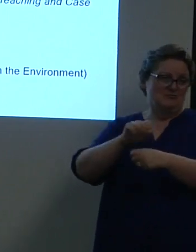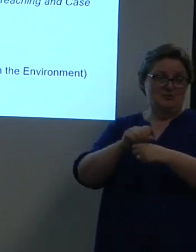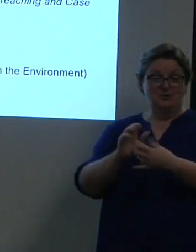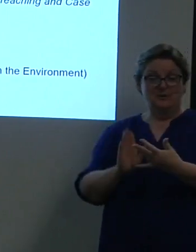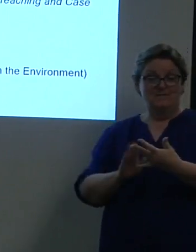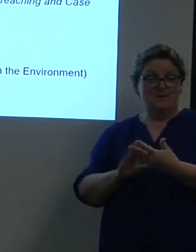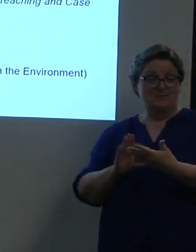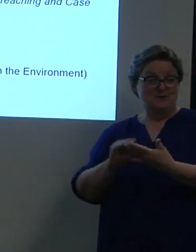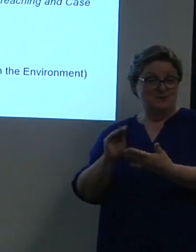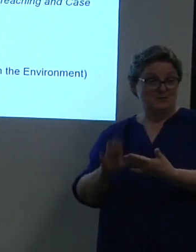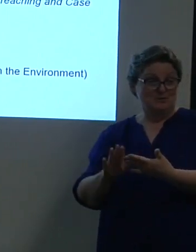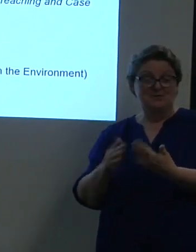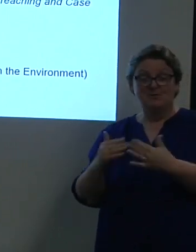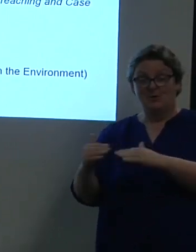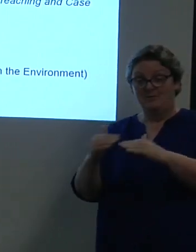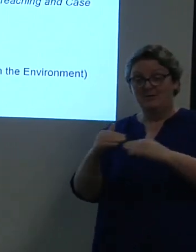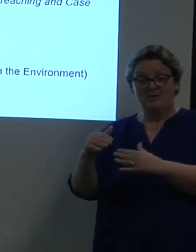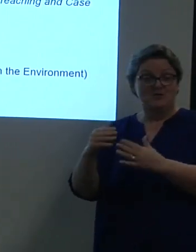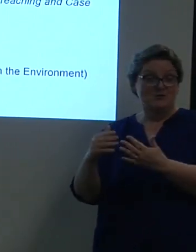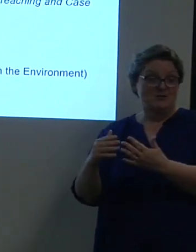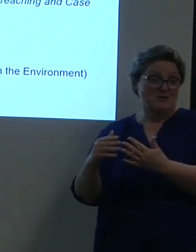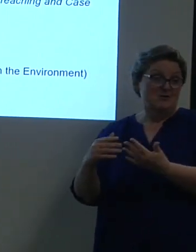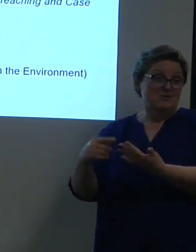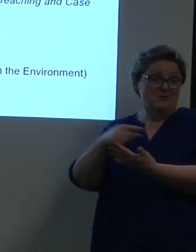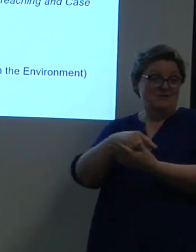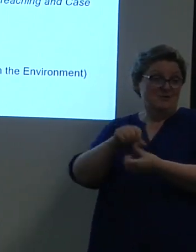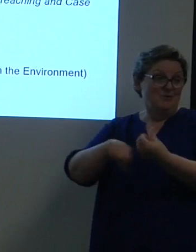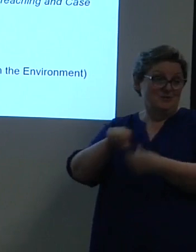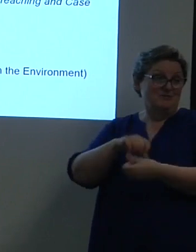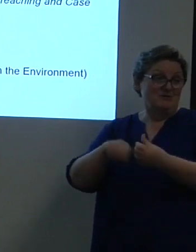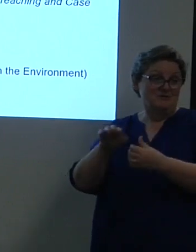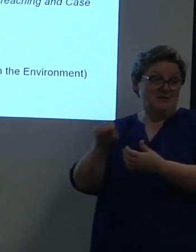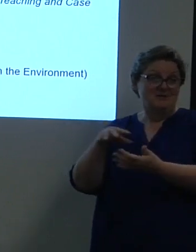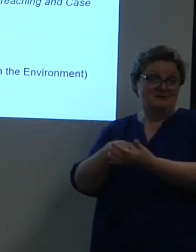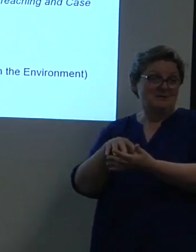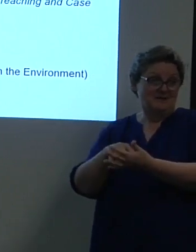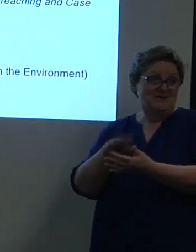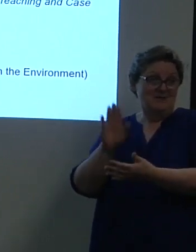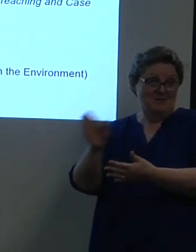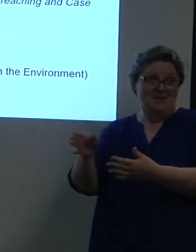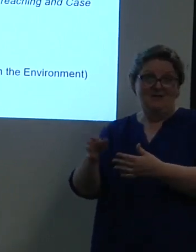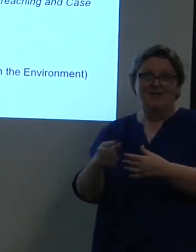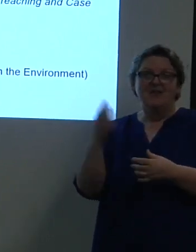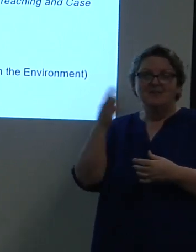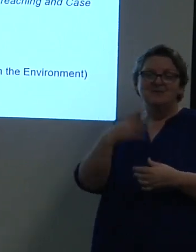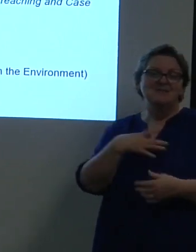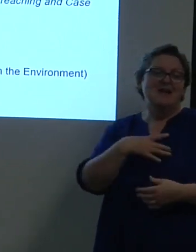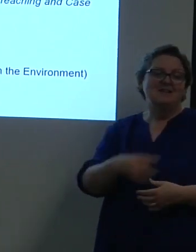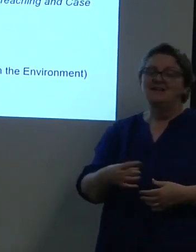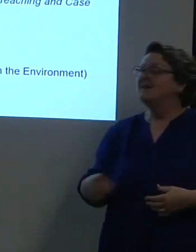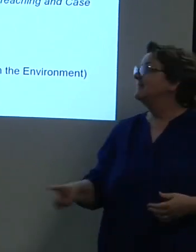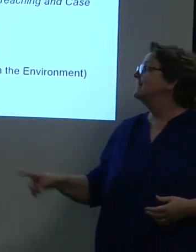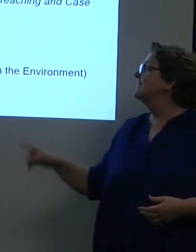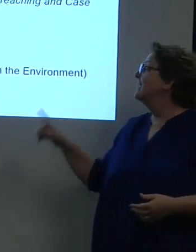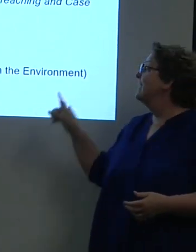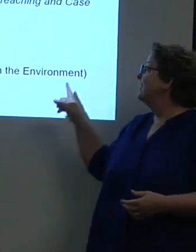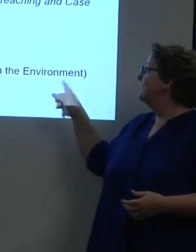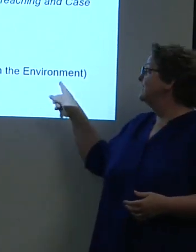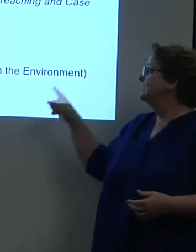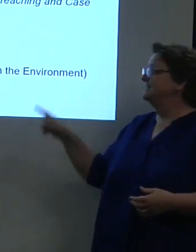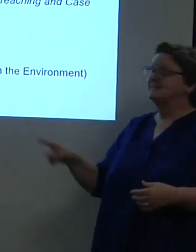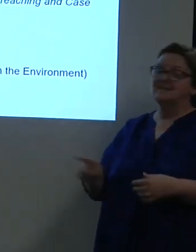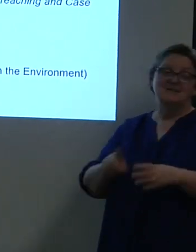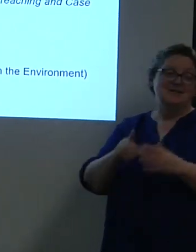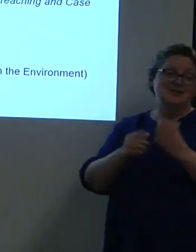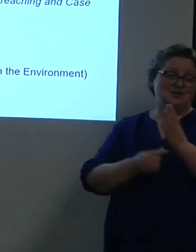our first year students, they're all going to peer review each other's case study. The reason I like this journal, and it's